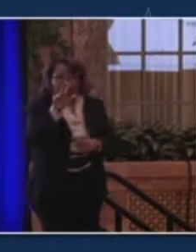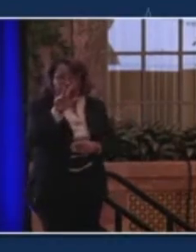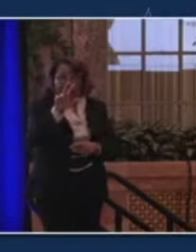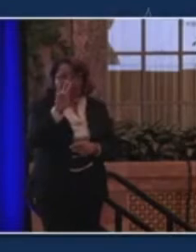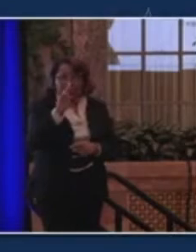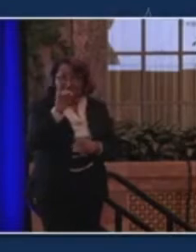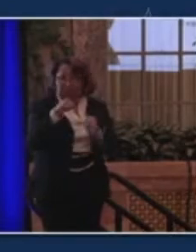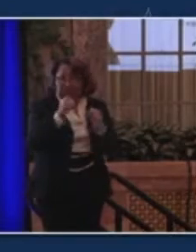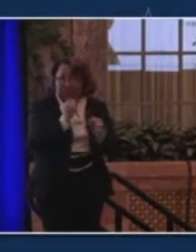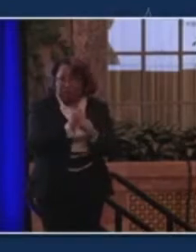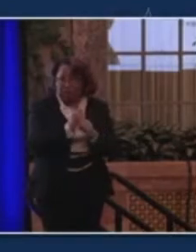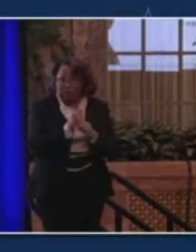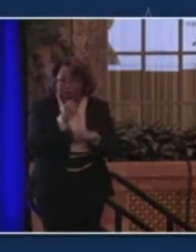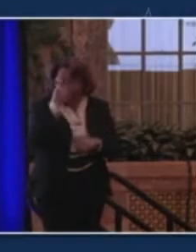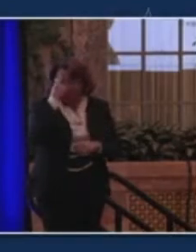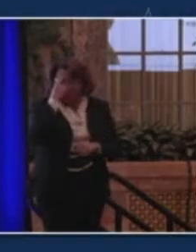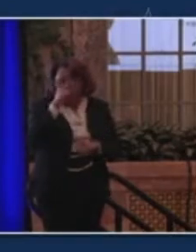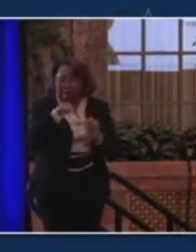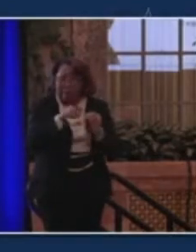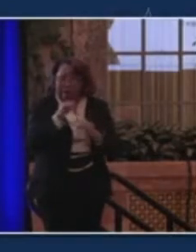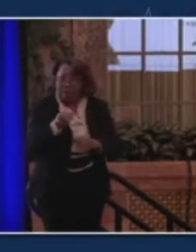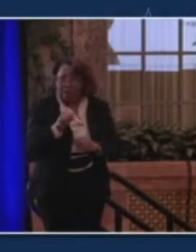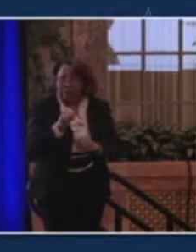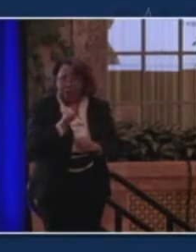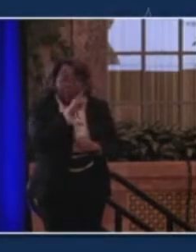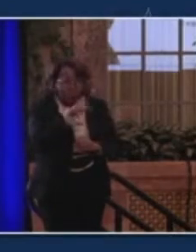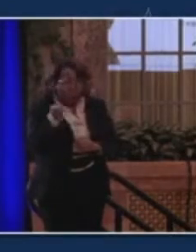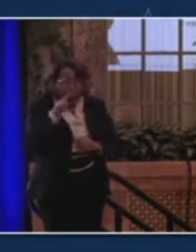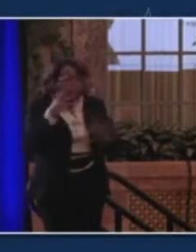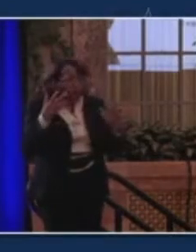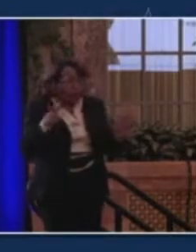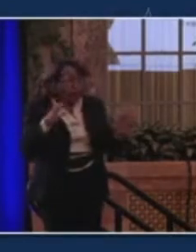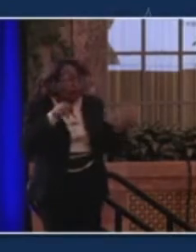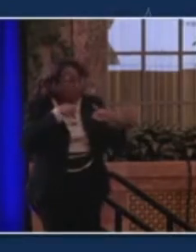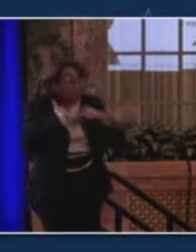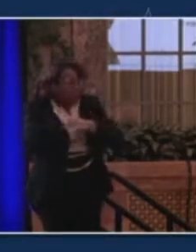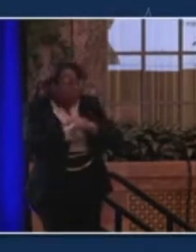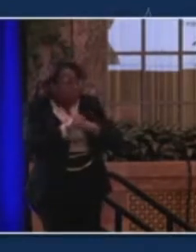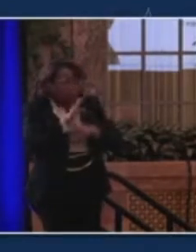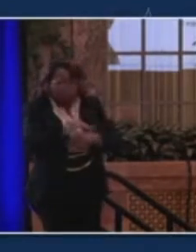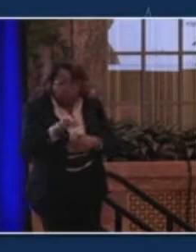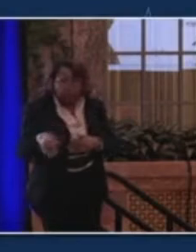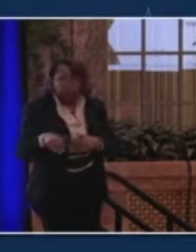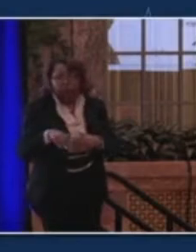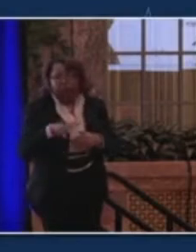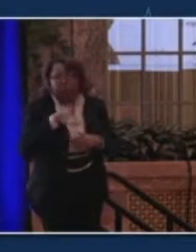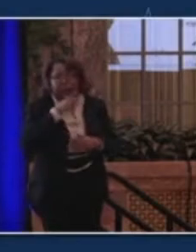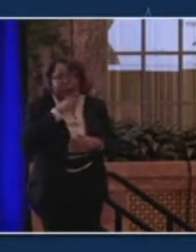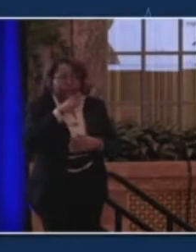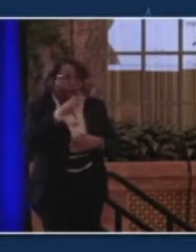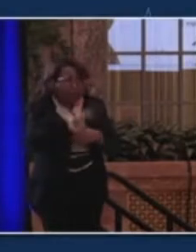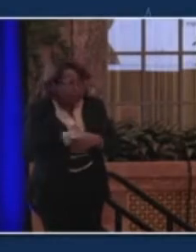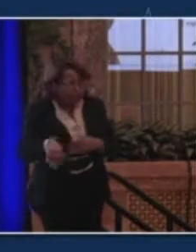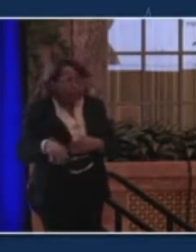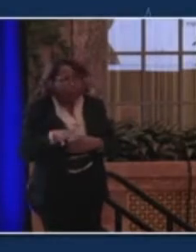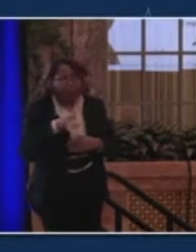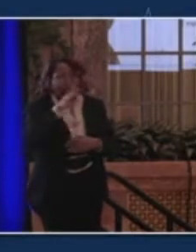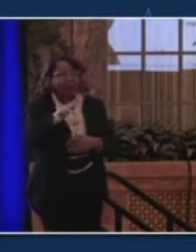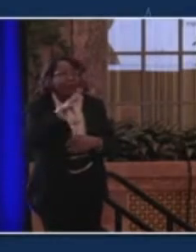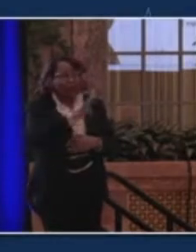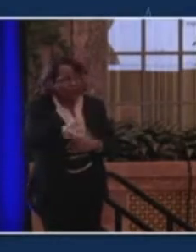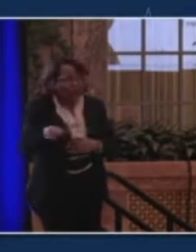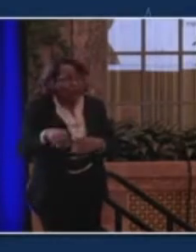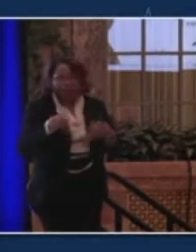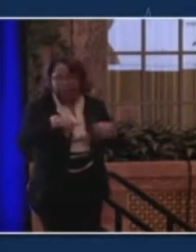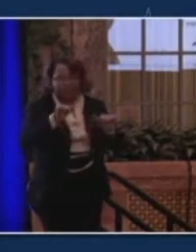years. Just think about it. You probably had children, grandchildren, and great-grandchildren, and we still don't